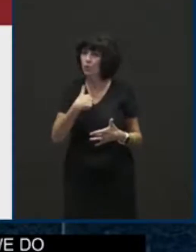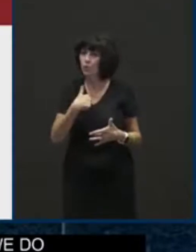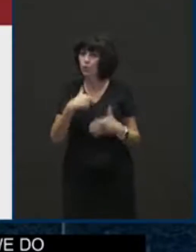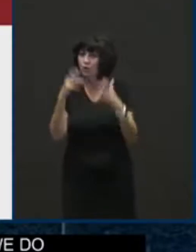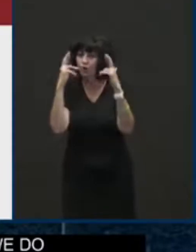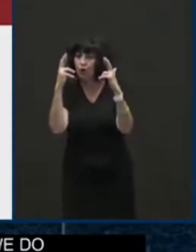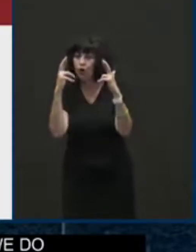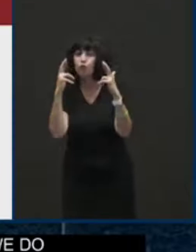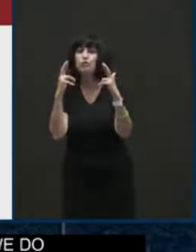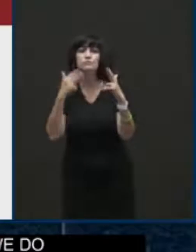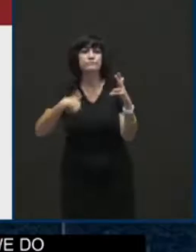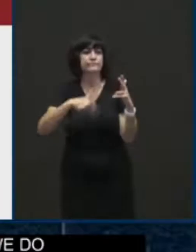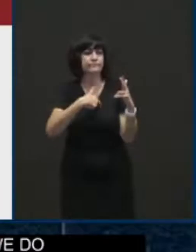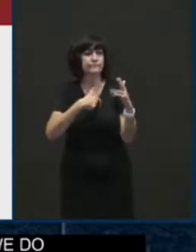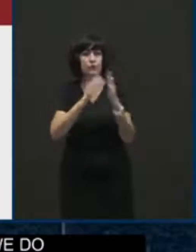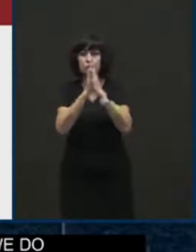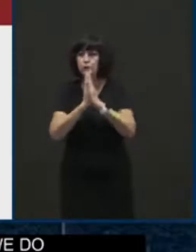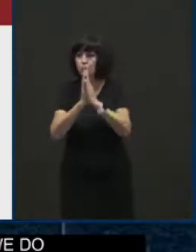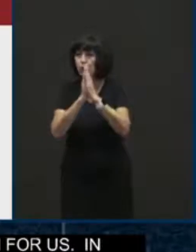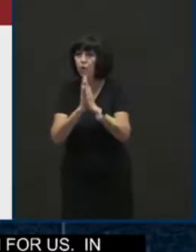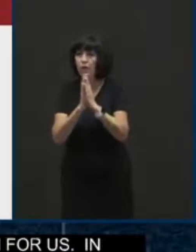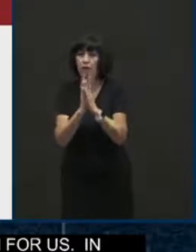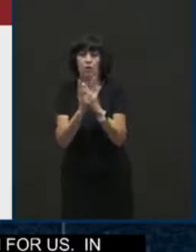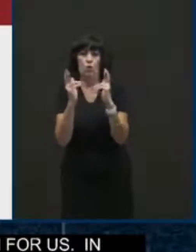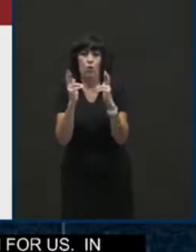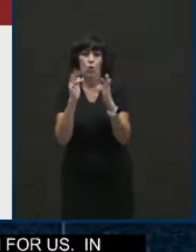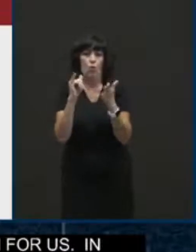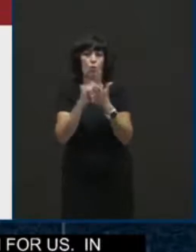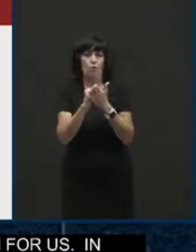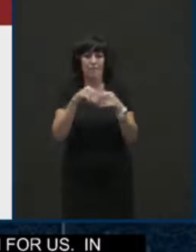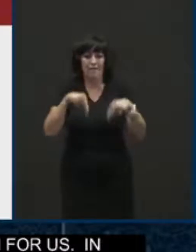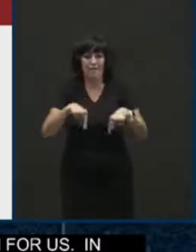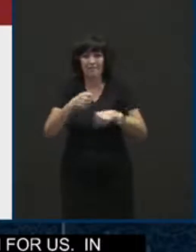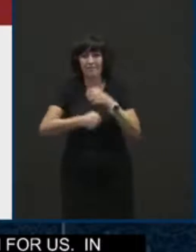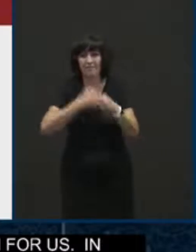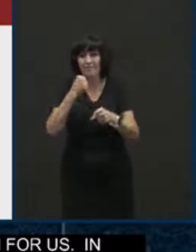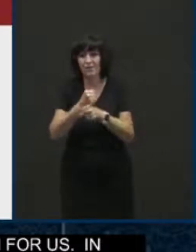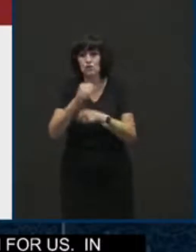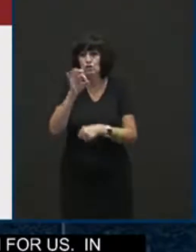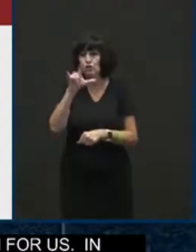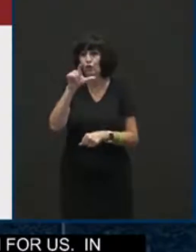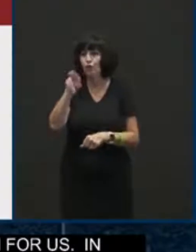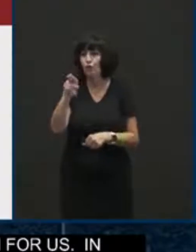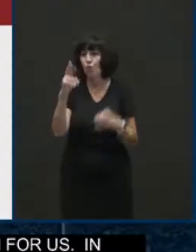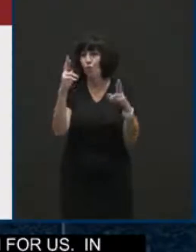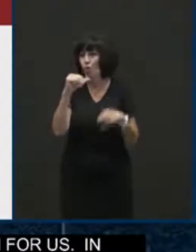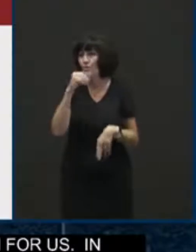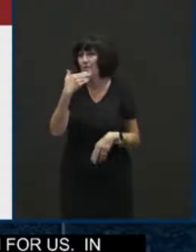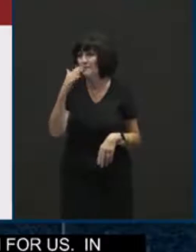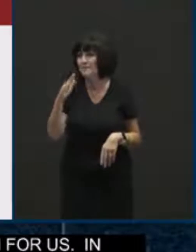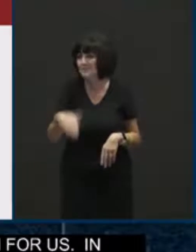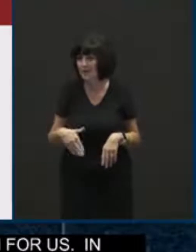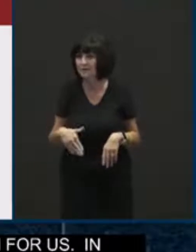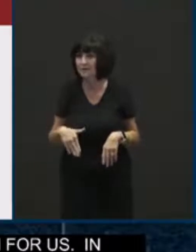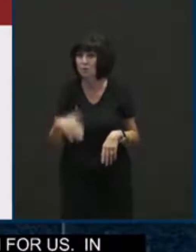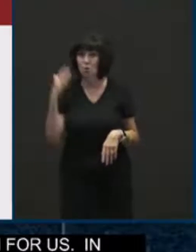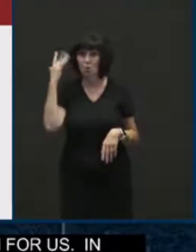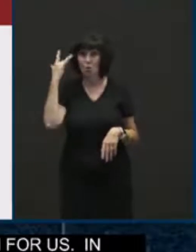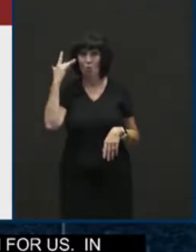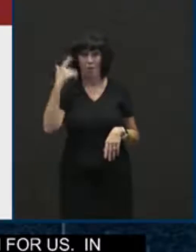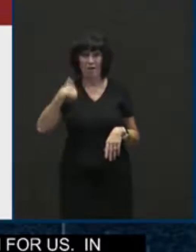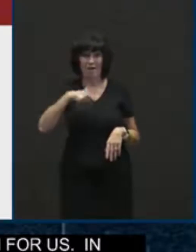we have a very, very, very mild influenza season, and not only because we need to protect our healthcare